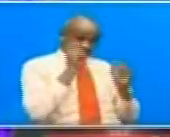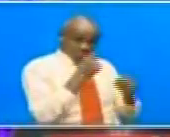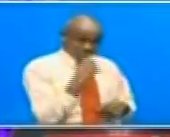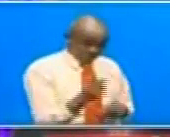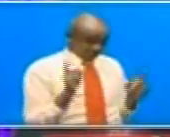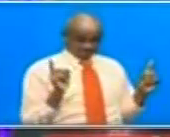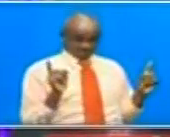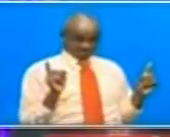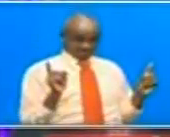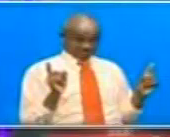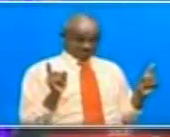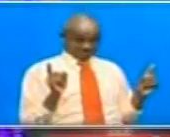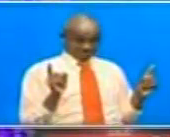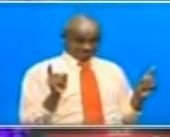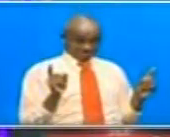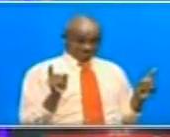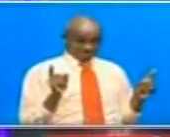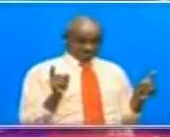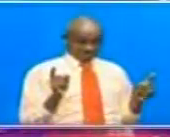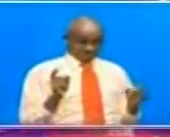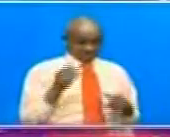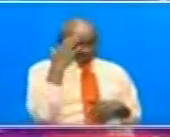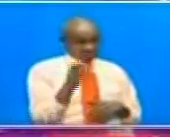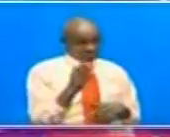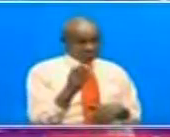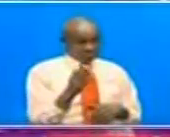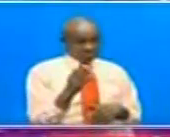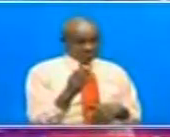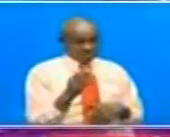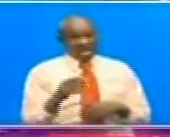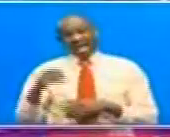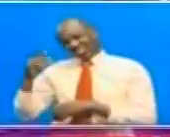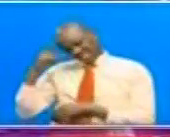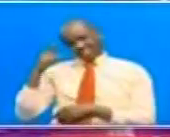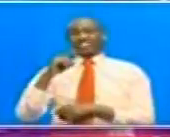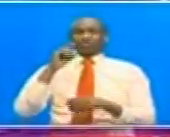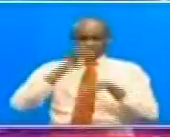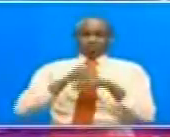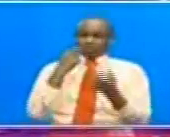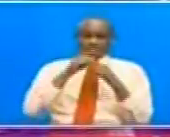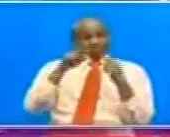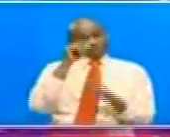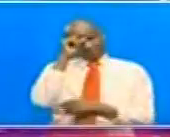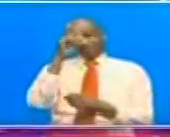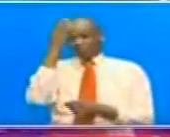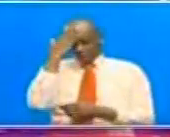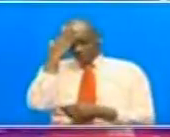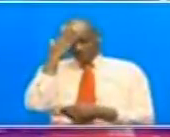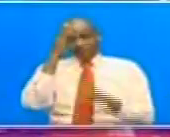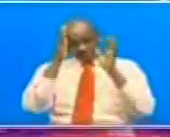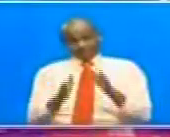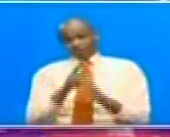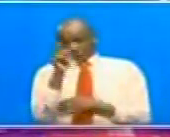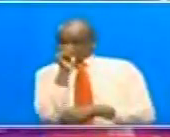have to take. I don't know whether Harry you filed or Robert Arai. You know, sometimes it's good to speak from the government and say all about these things. Because, you know, the land in question